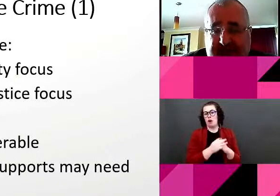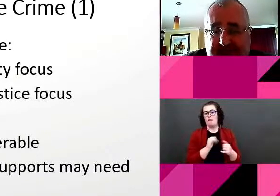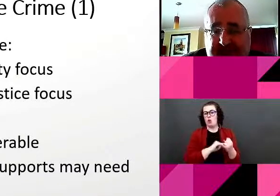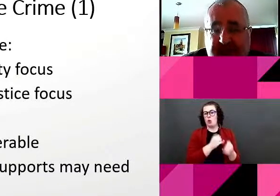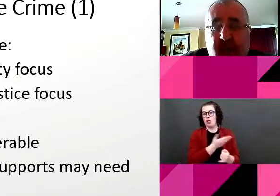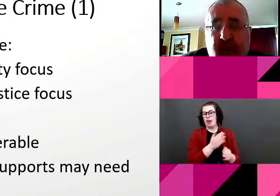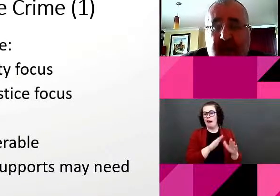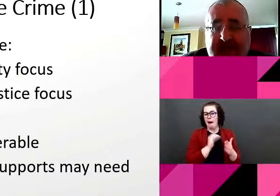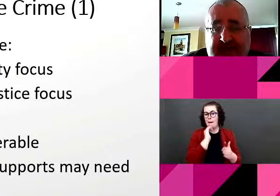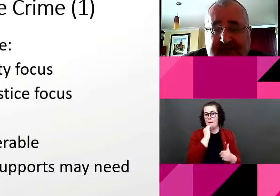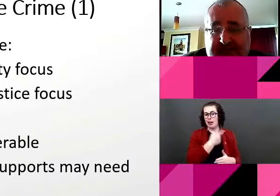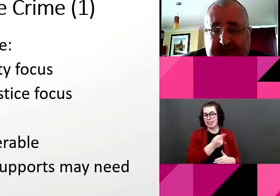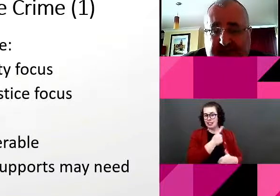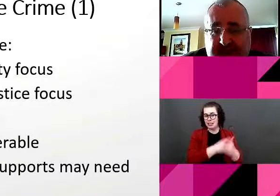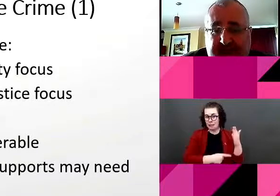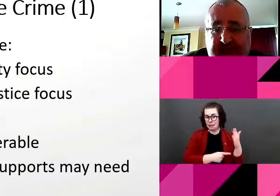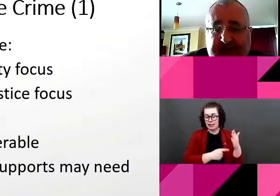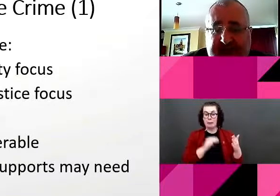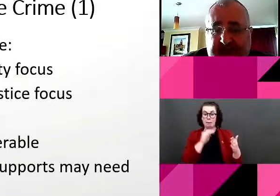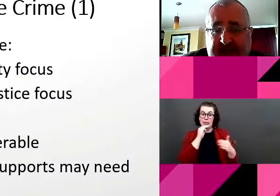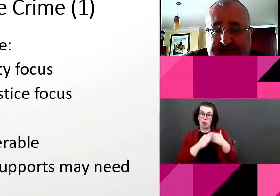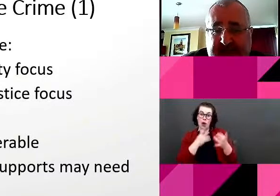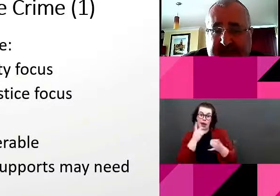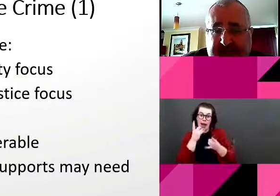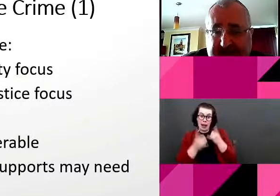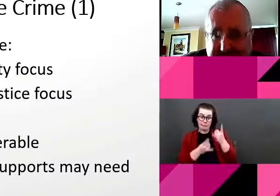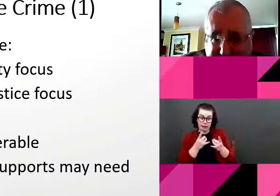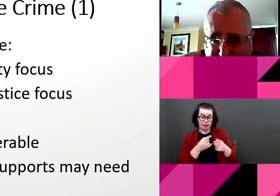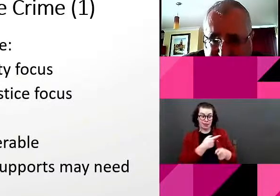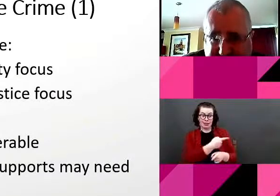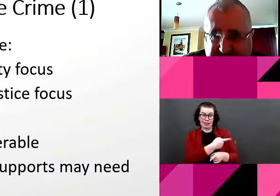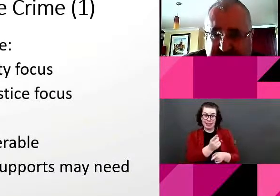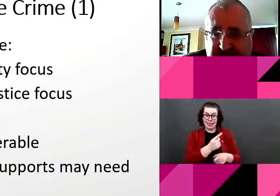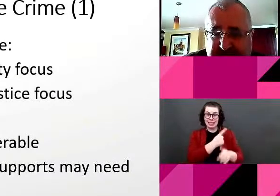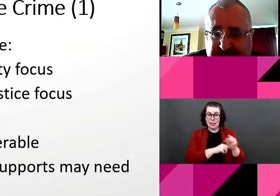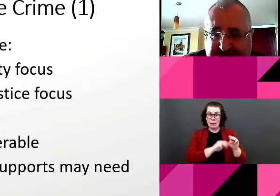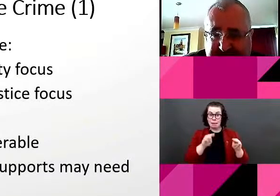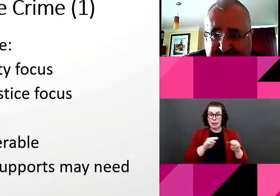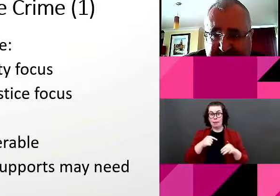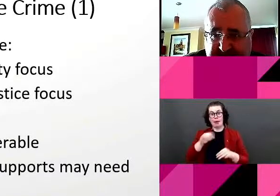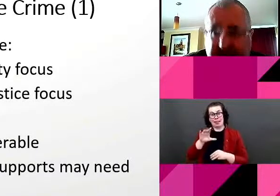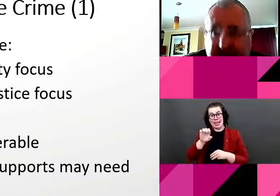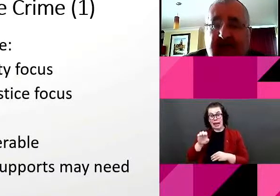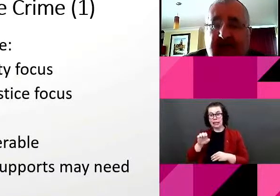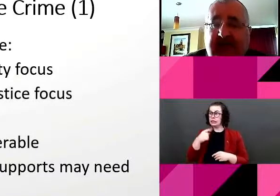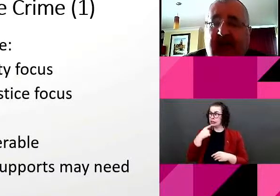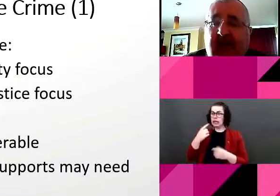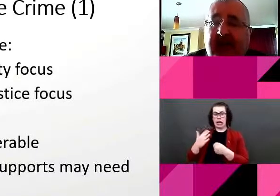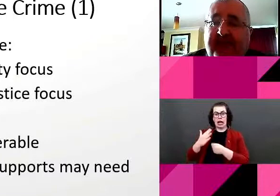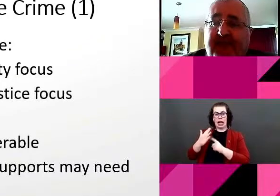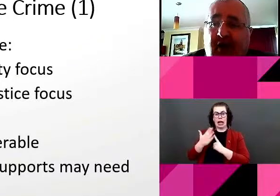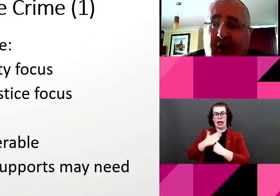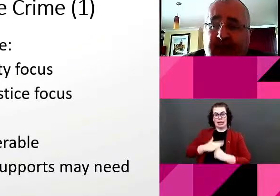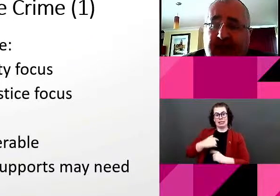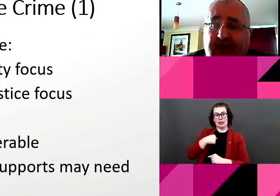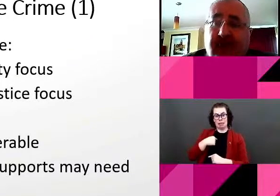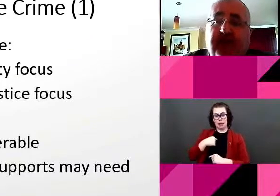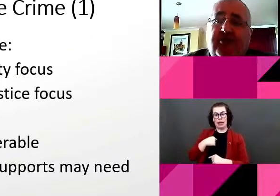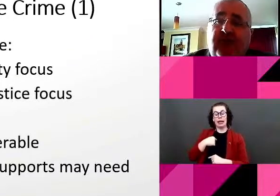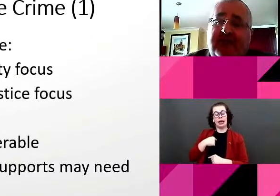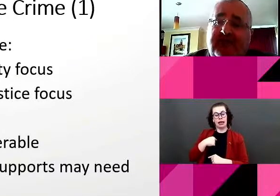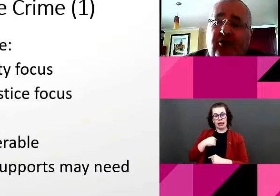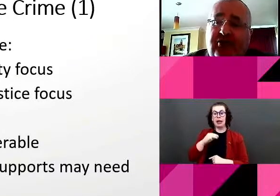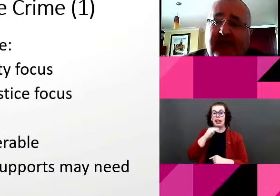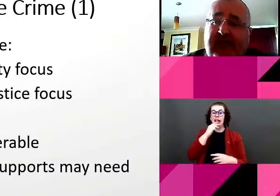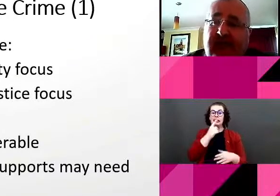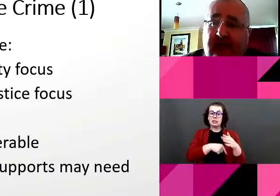often happened was that people, disabled people's cases involving hostility got hived off